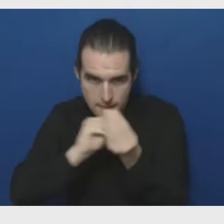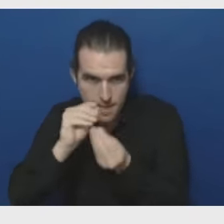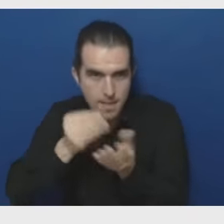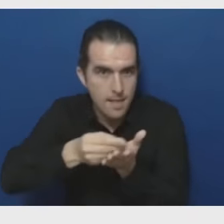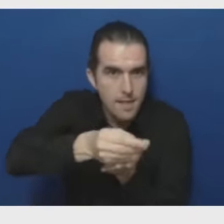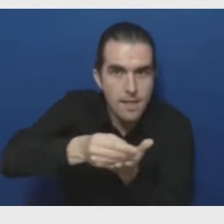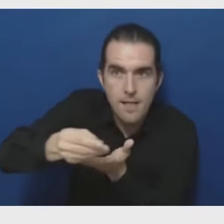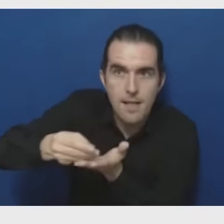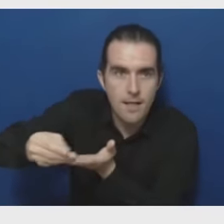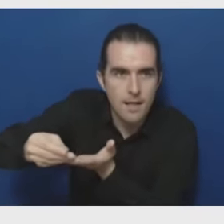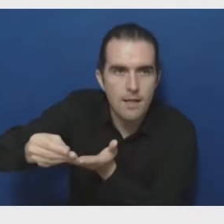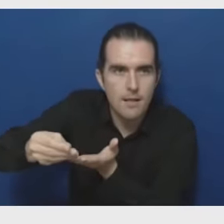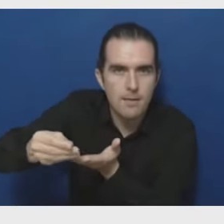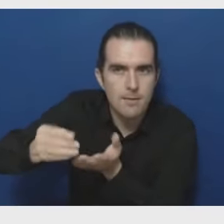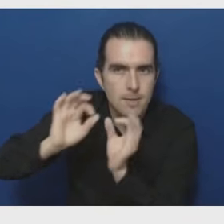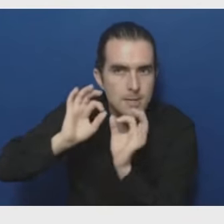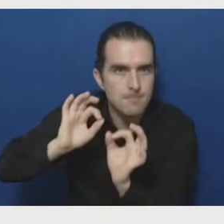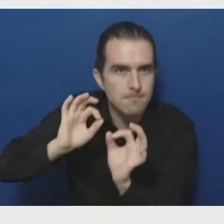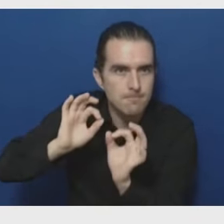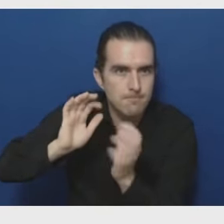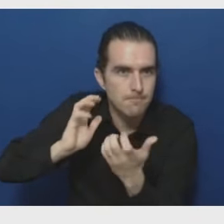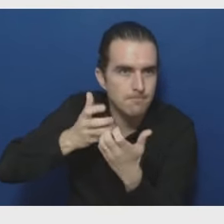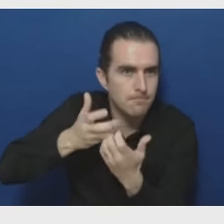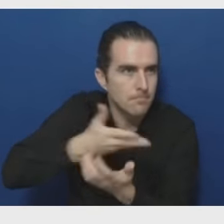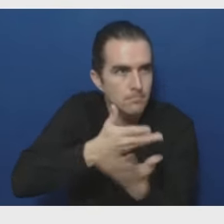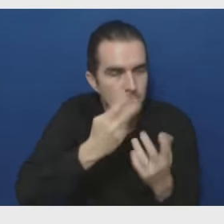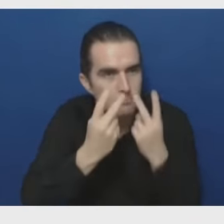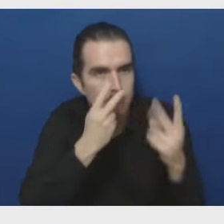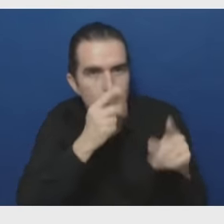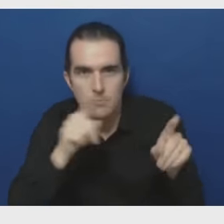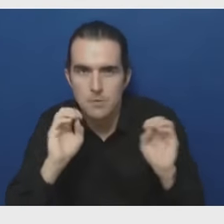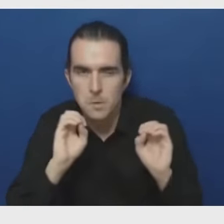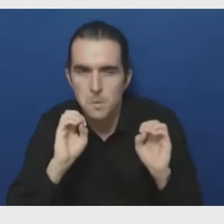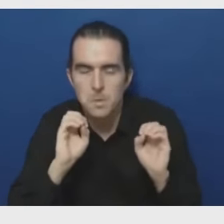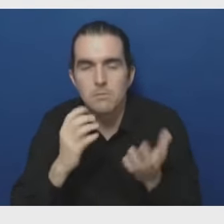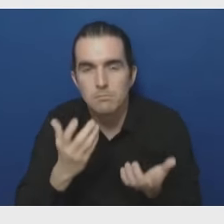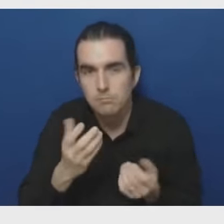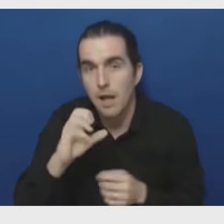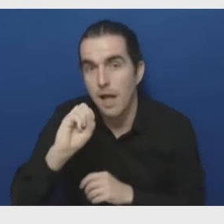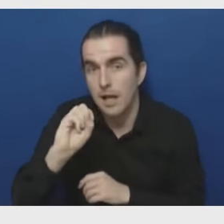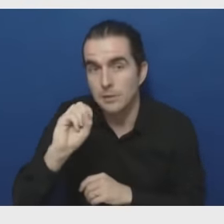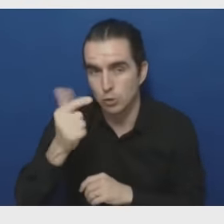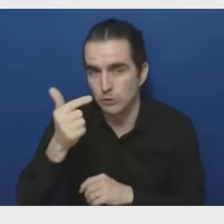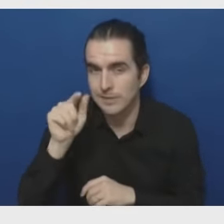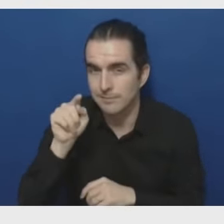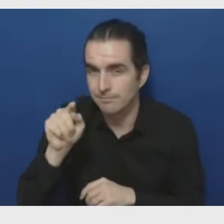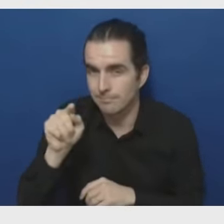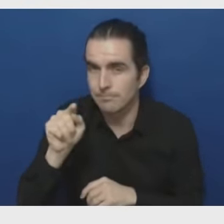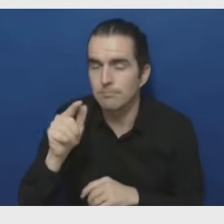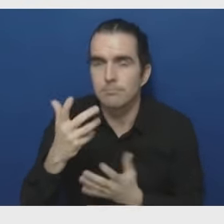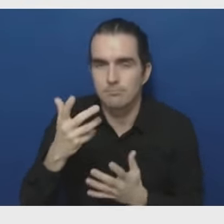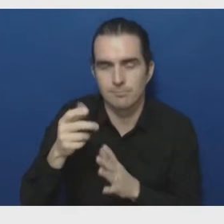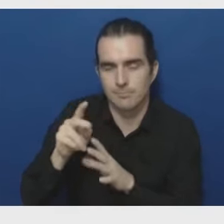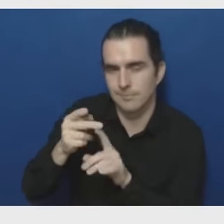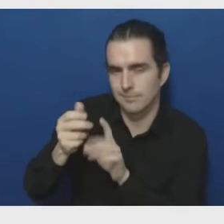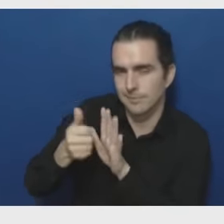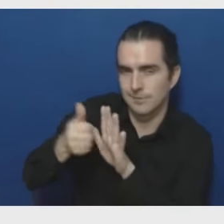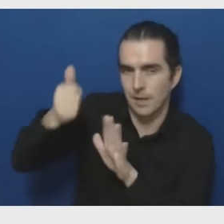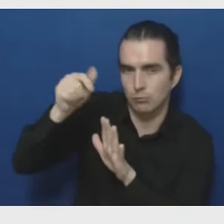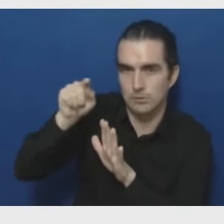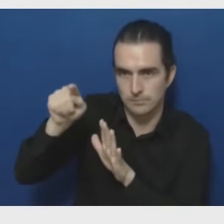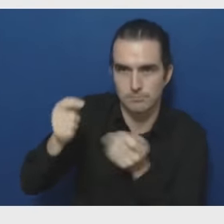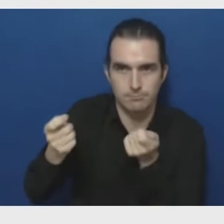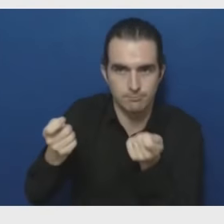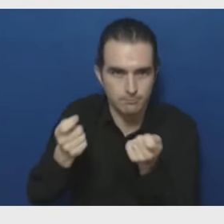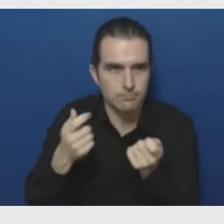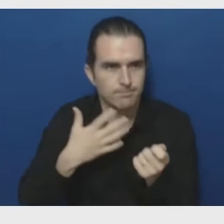is focusing on the G7, to say that, look, we need to look at this differently. We cannot, on the one hand, as we respond